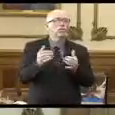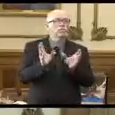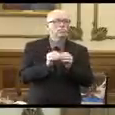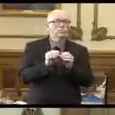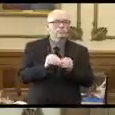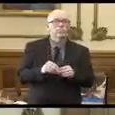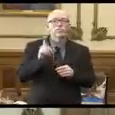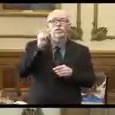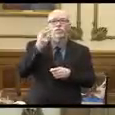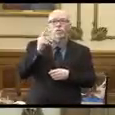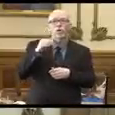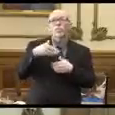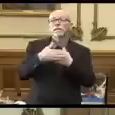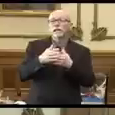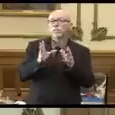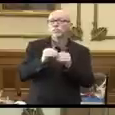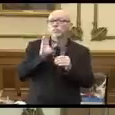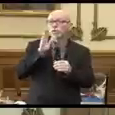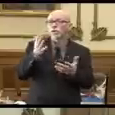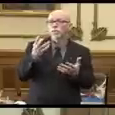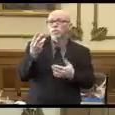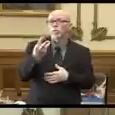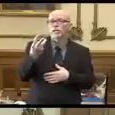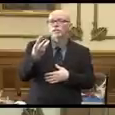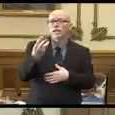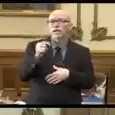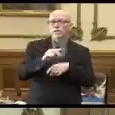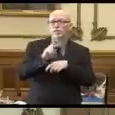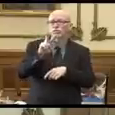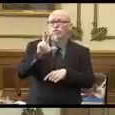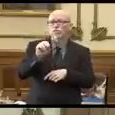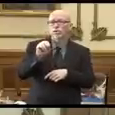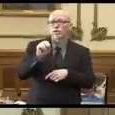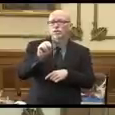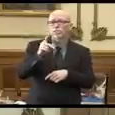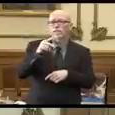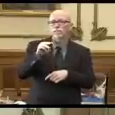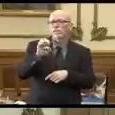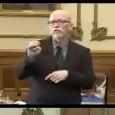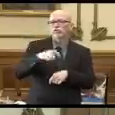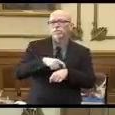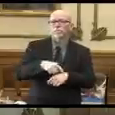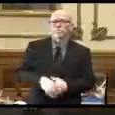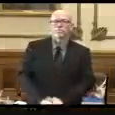briefing. Governor Holcomb's next briefing will be Wednesday at 2:30 p.m. Eastern.